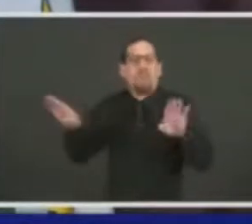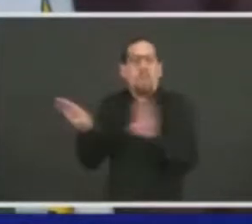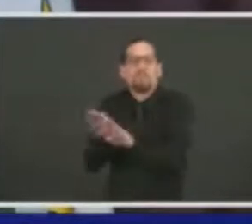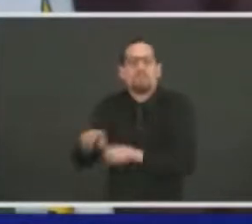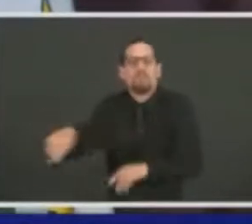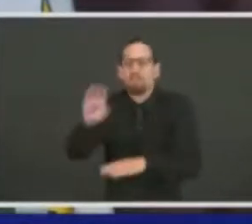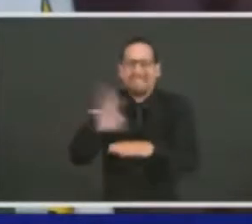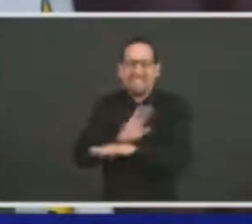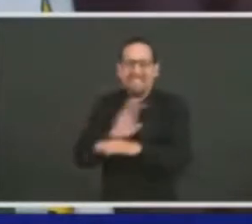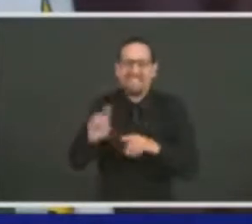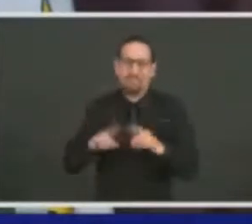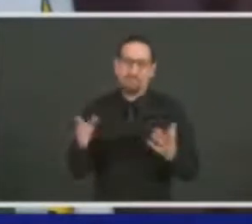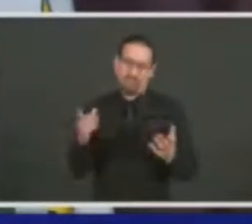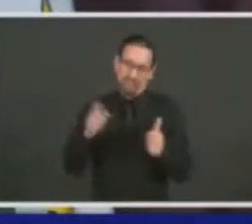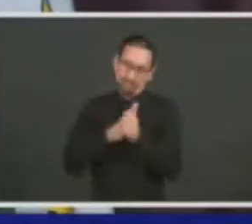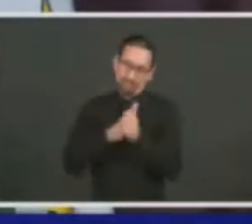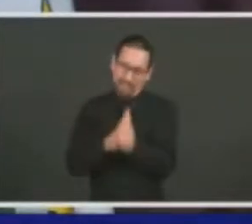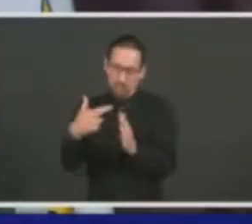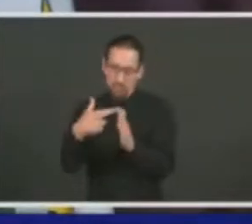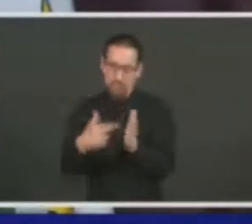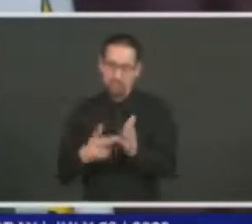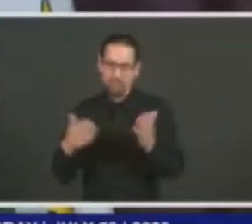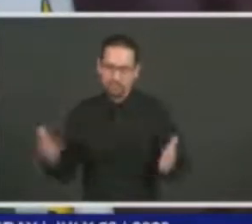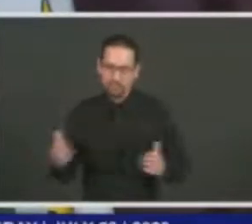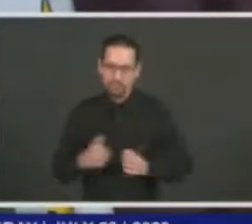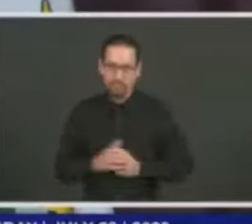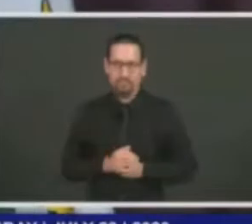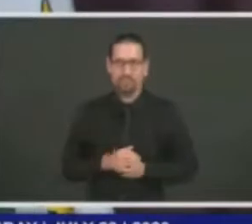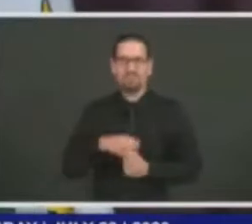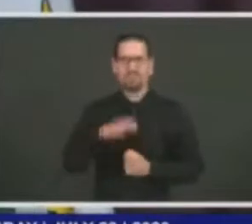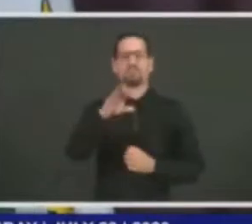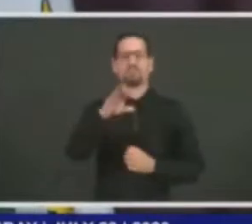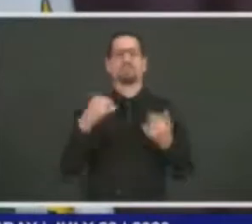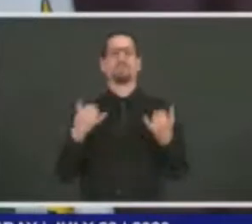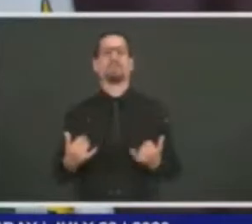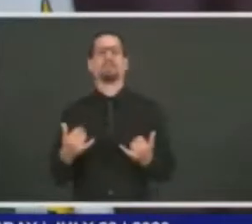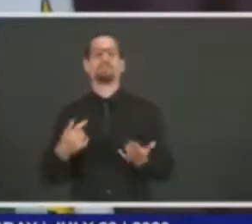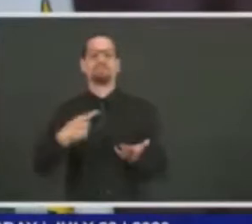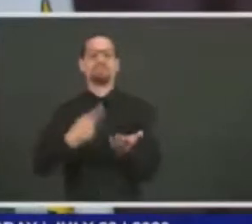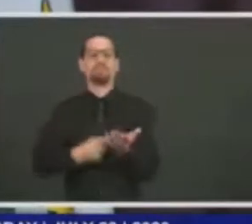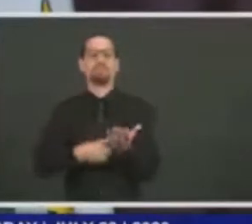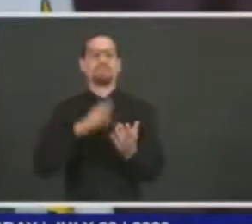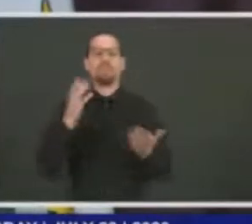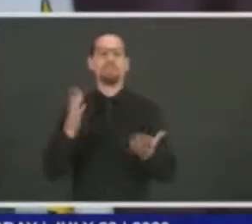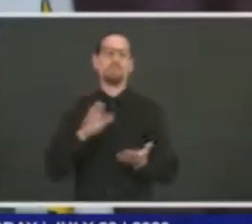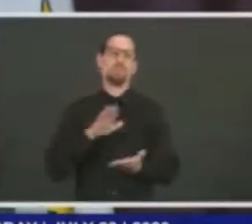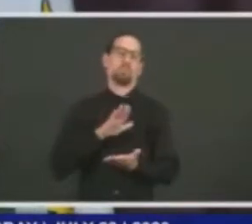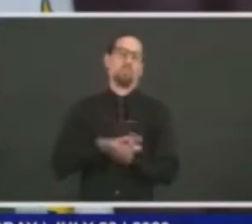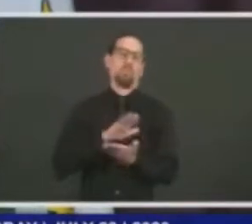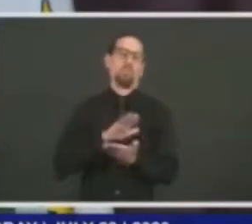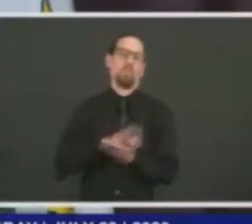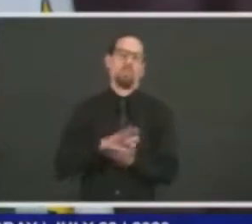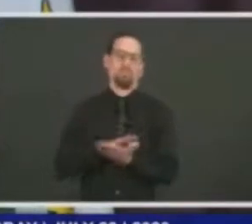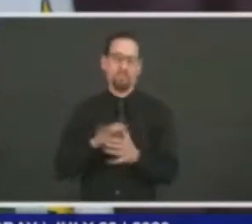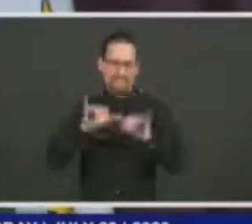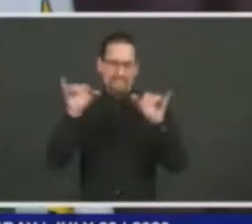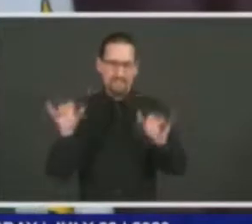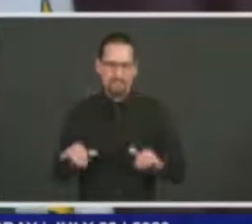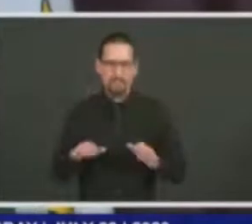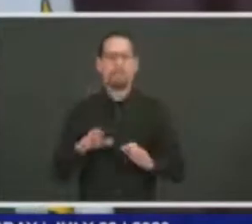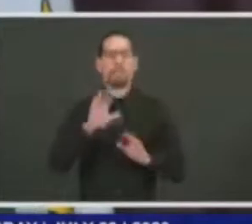spend the rest of the time talking about schools, but by the way, it's all related, because if we can't get the R naught down and we can't get